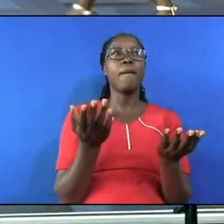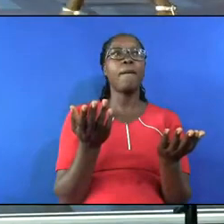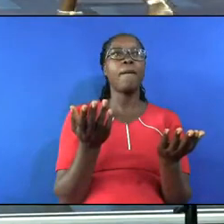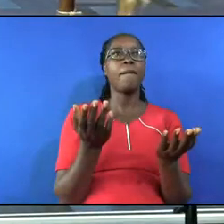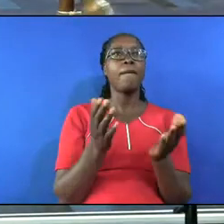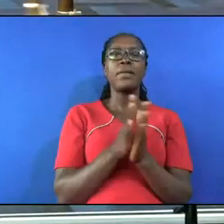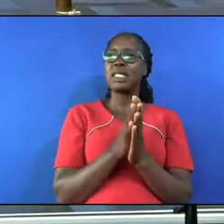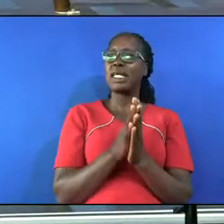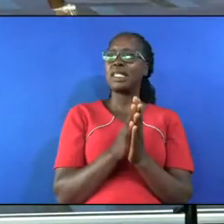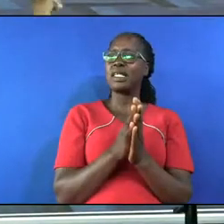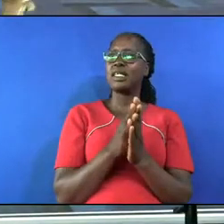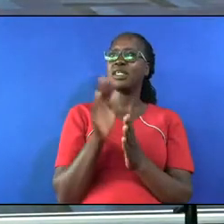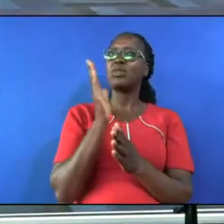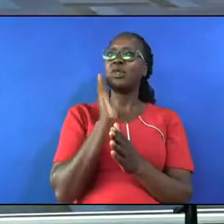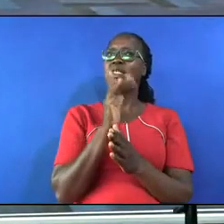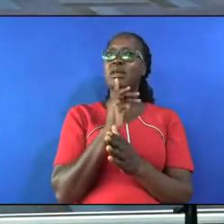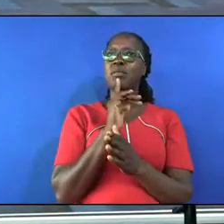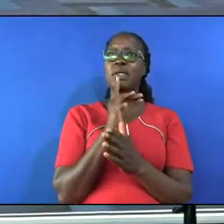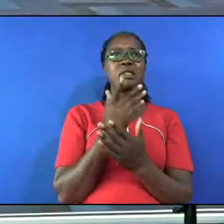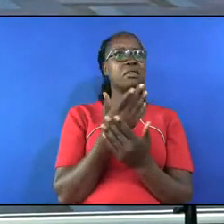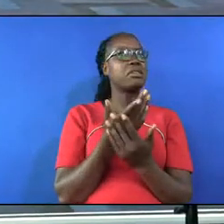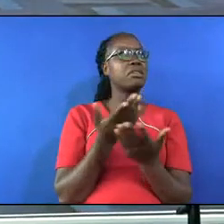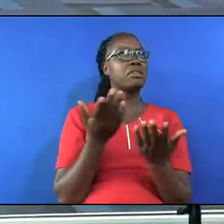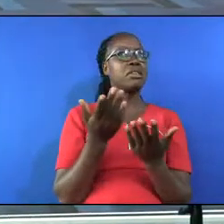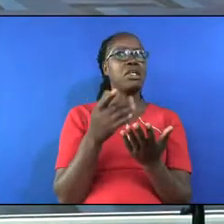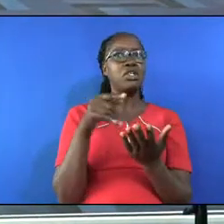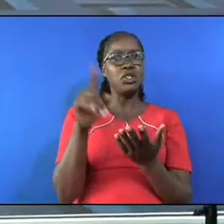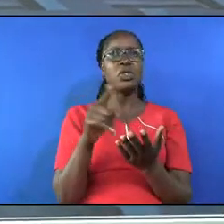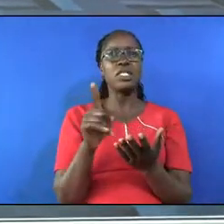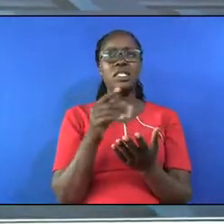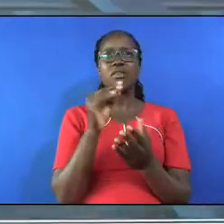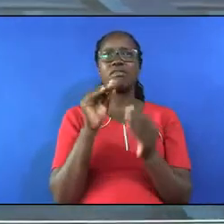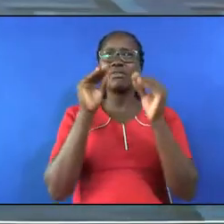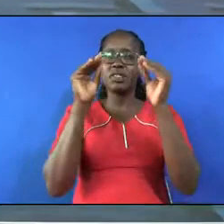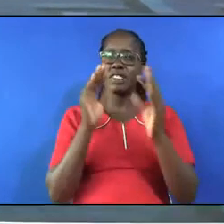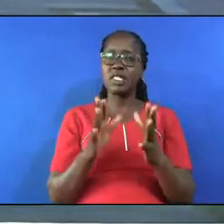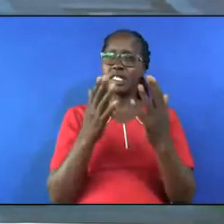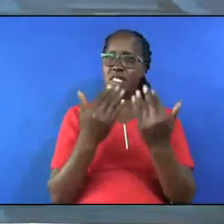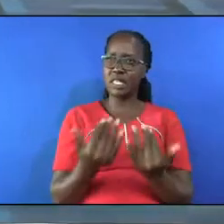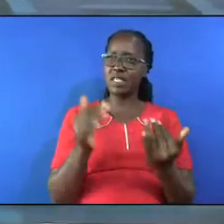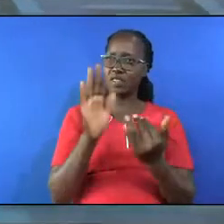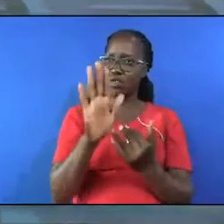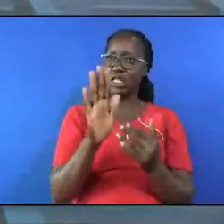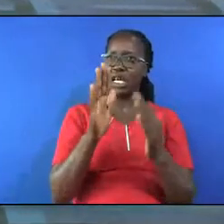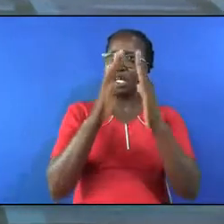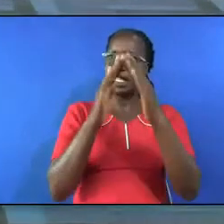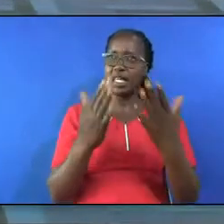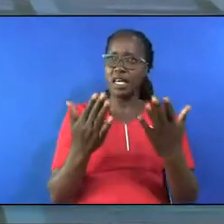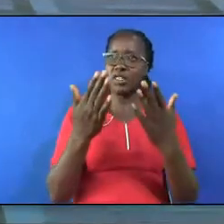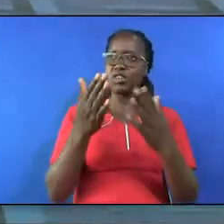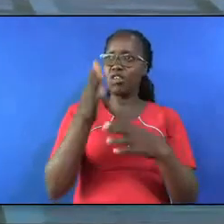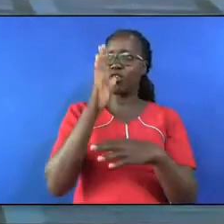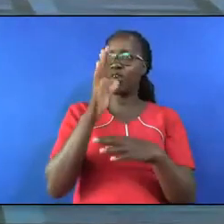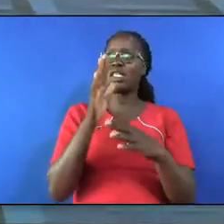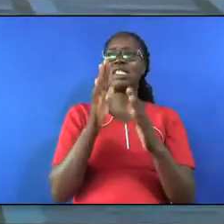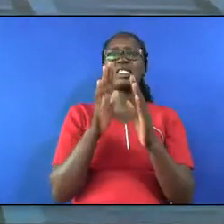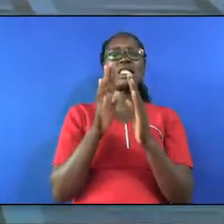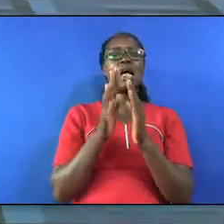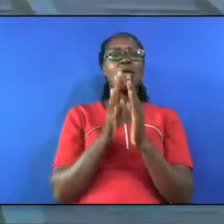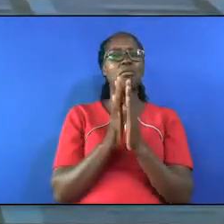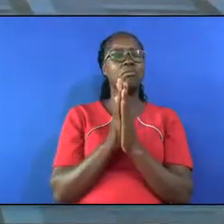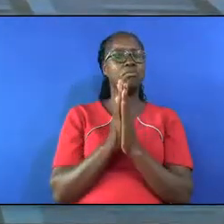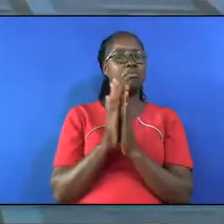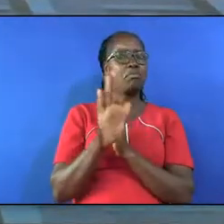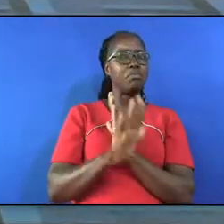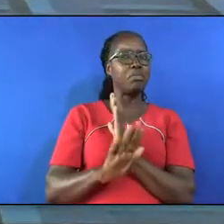And yet you as the parent, you have not in your home taught the child that the house of the Lord is a place of reverence, and they ought